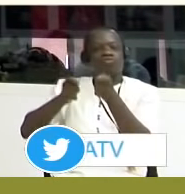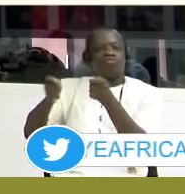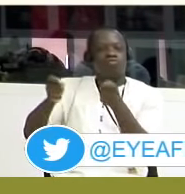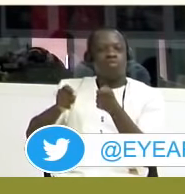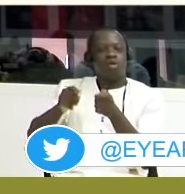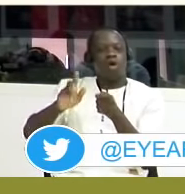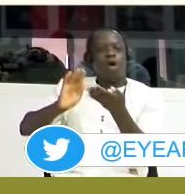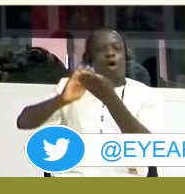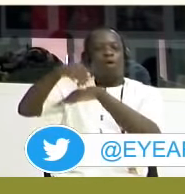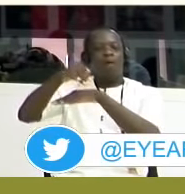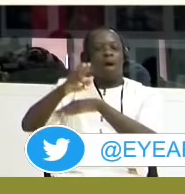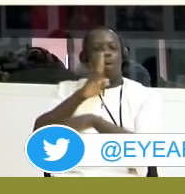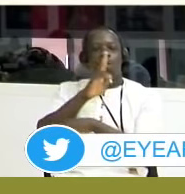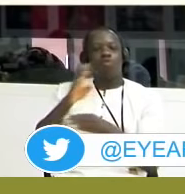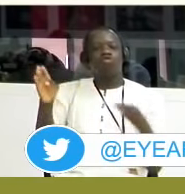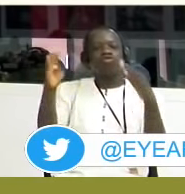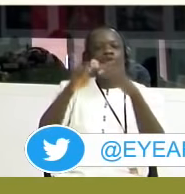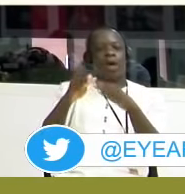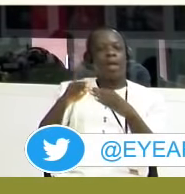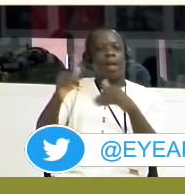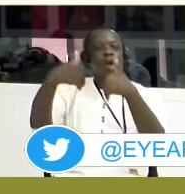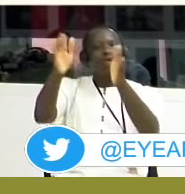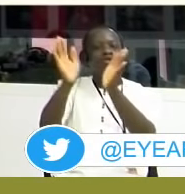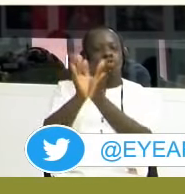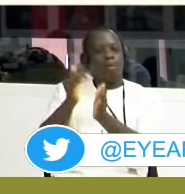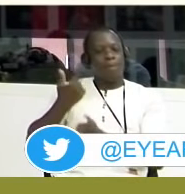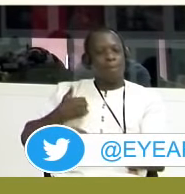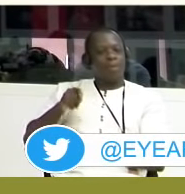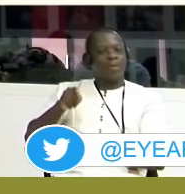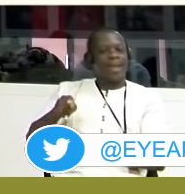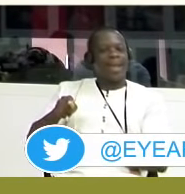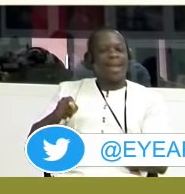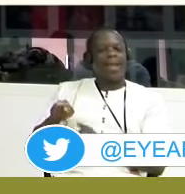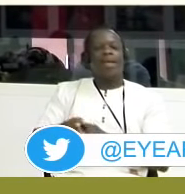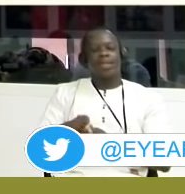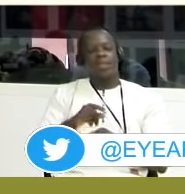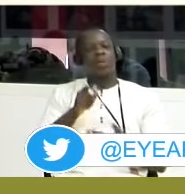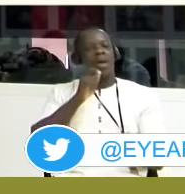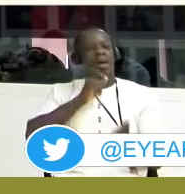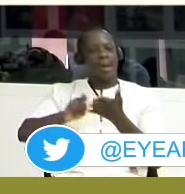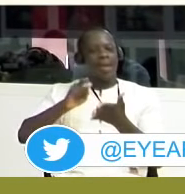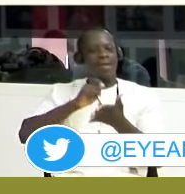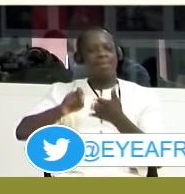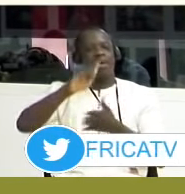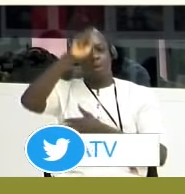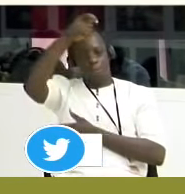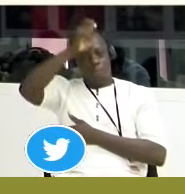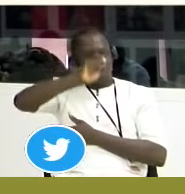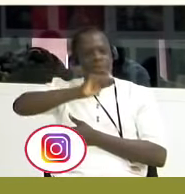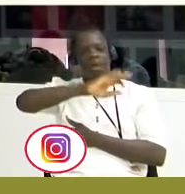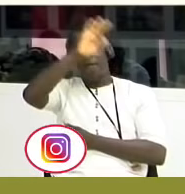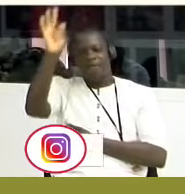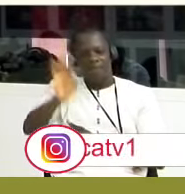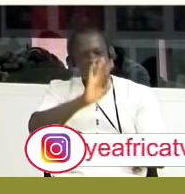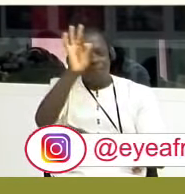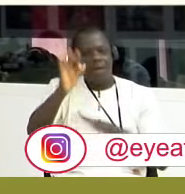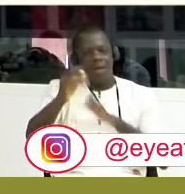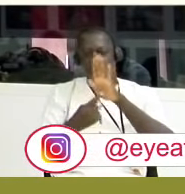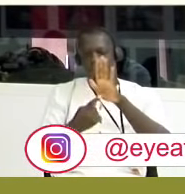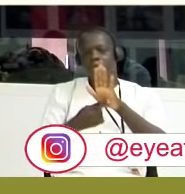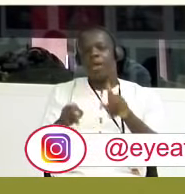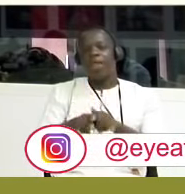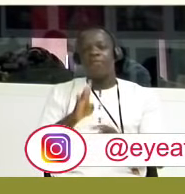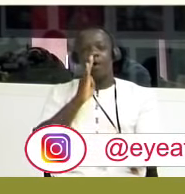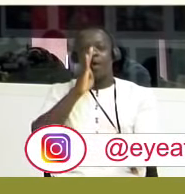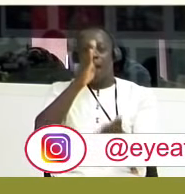is joining that demonstration. So that's why writing to the police is very important. When they approve it,